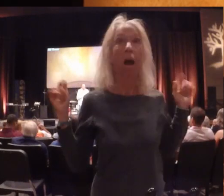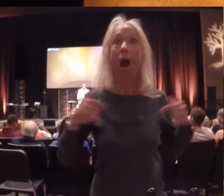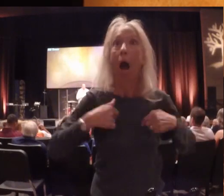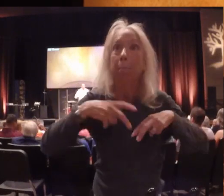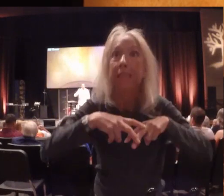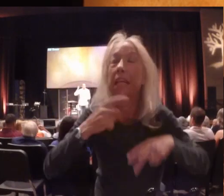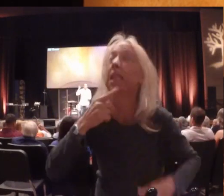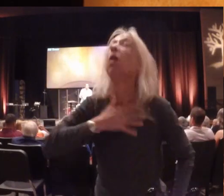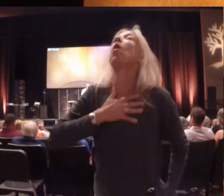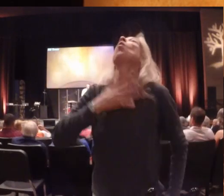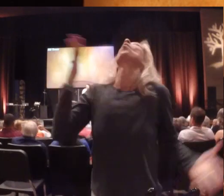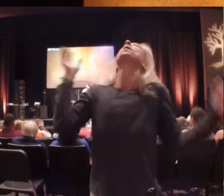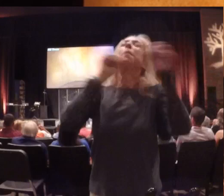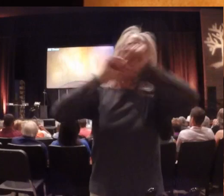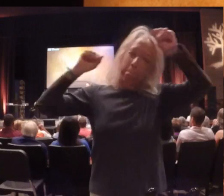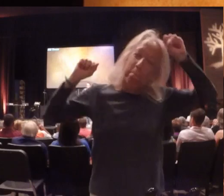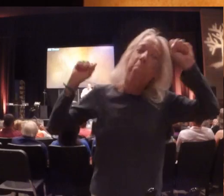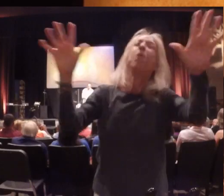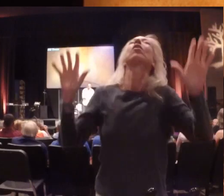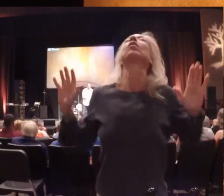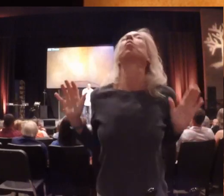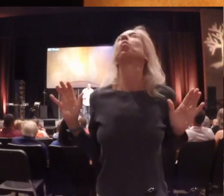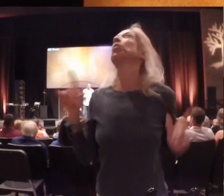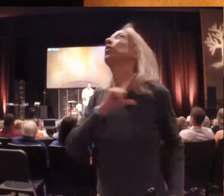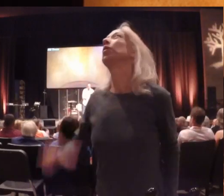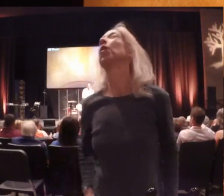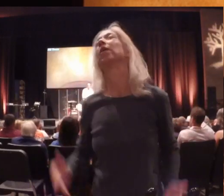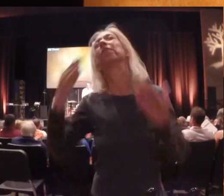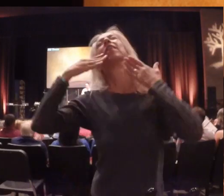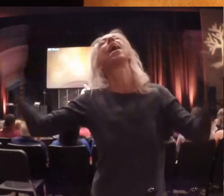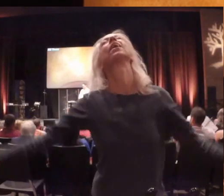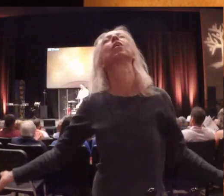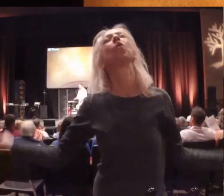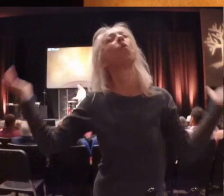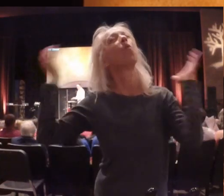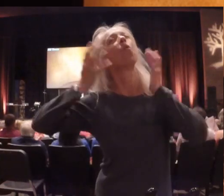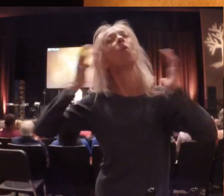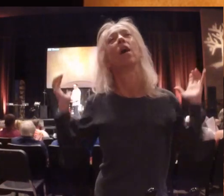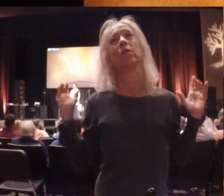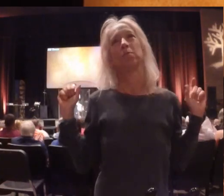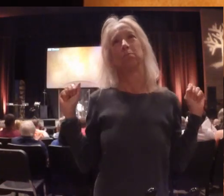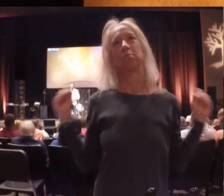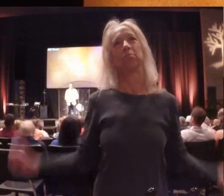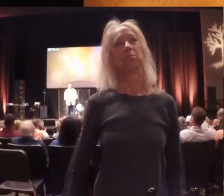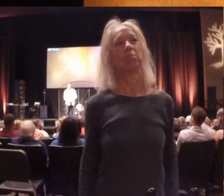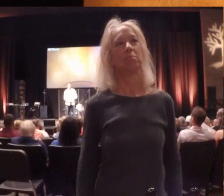surgery. And I'm sitting there going, this is a miracle of the Lord that we witnessed.